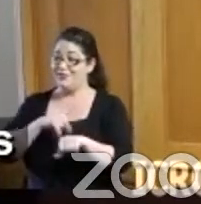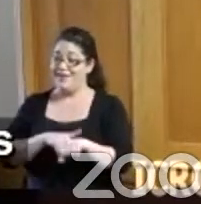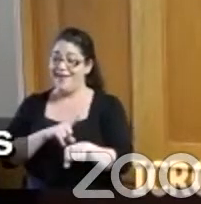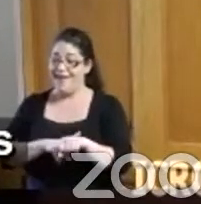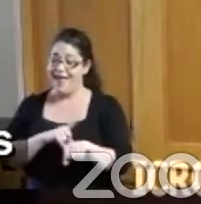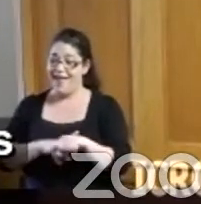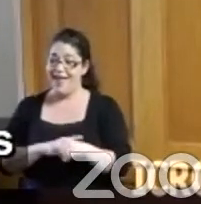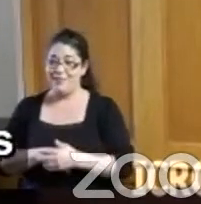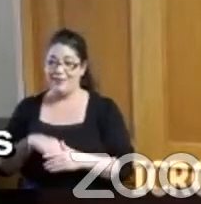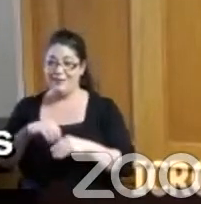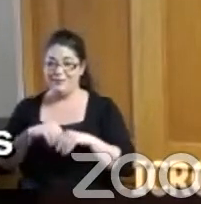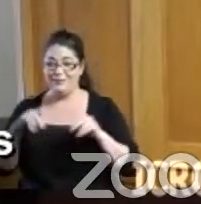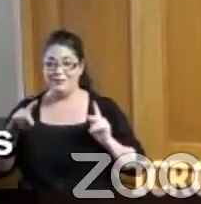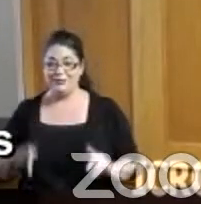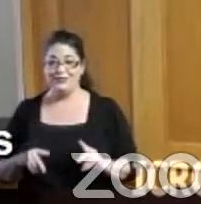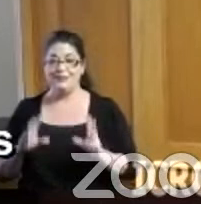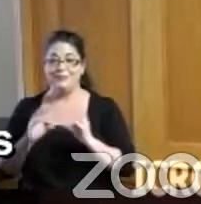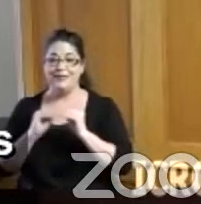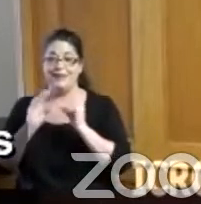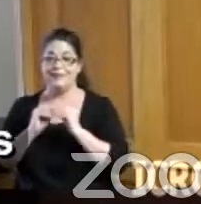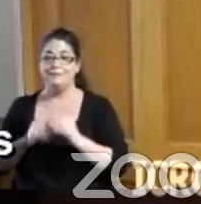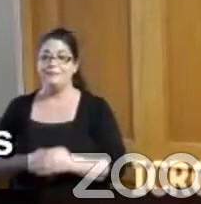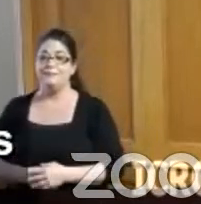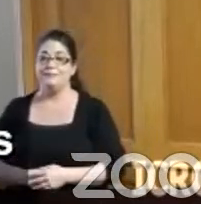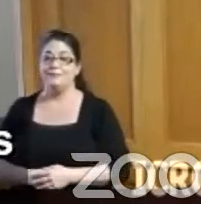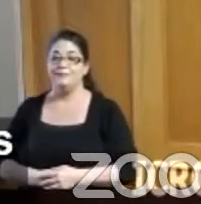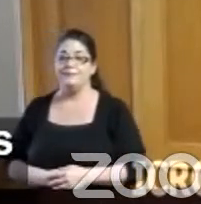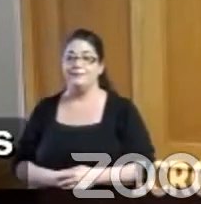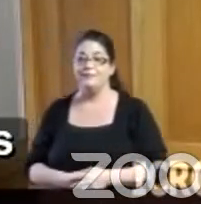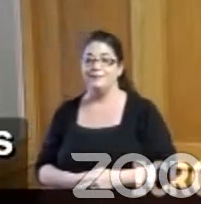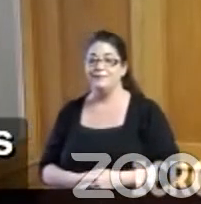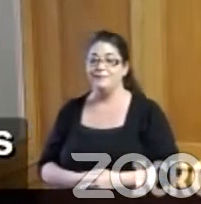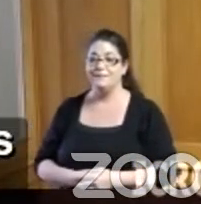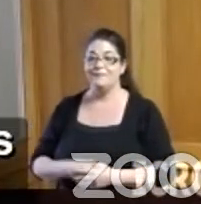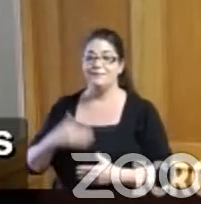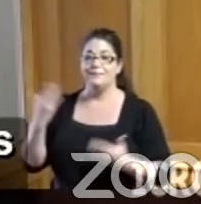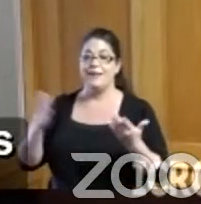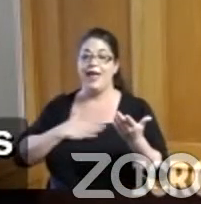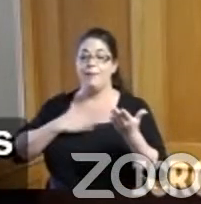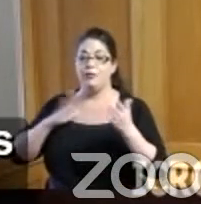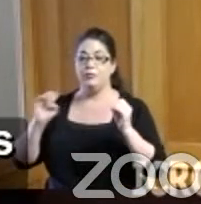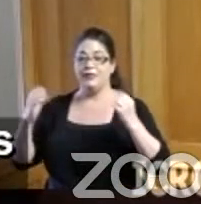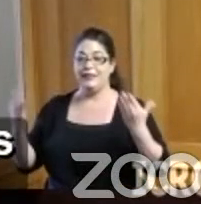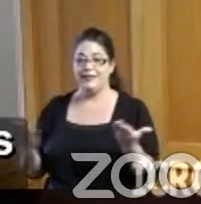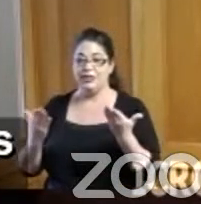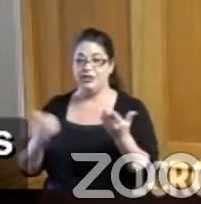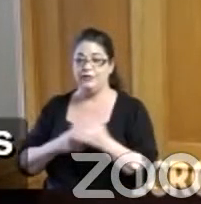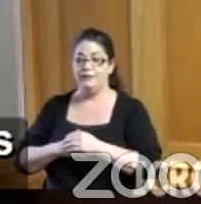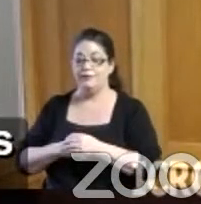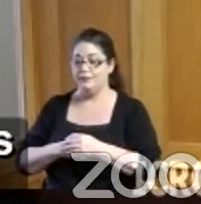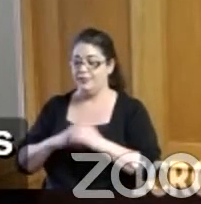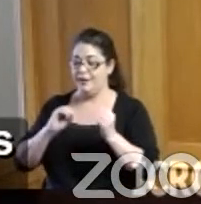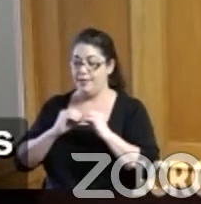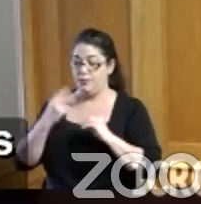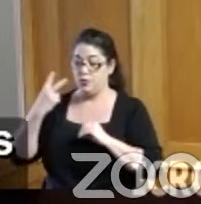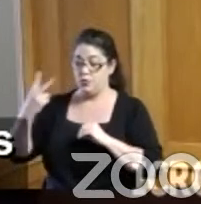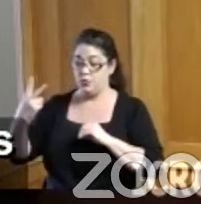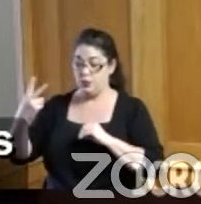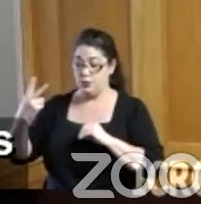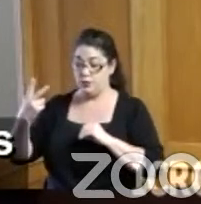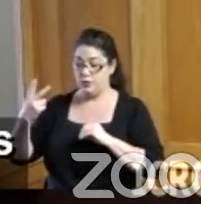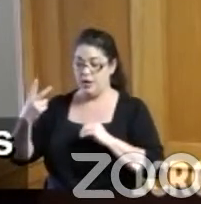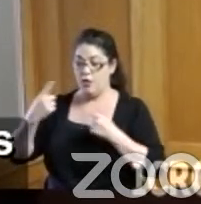first in-person commissioner's meeting. So I'm glad to be here. Mm-hmm. The first item is item number two, which